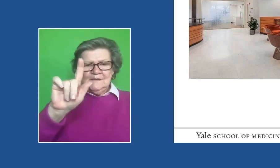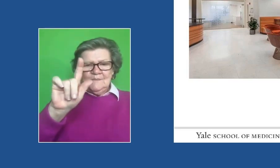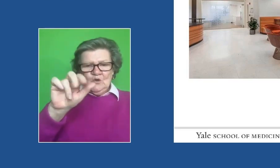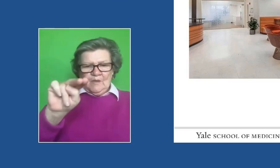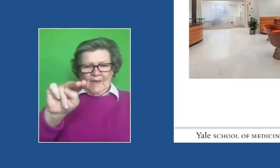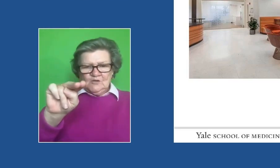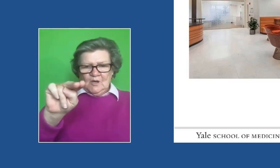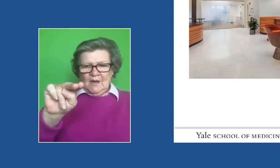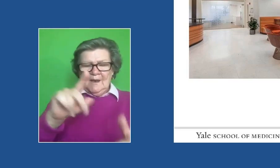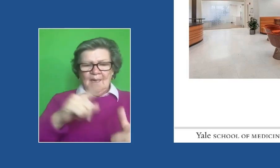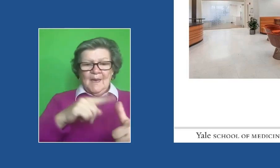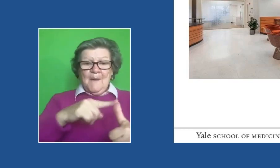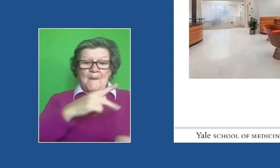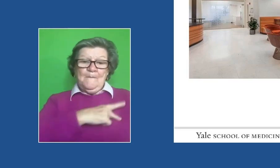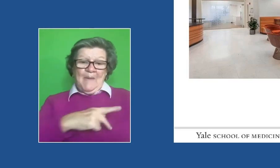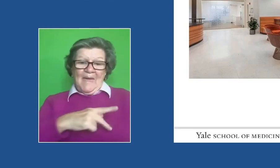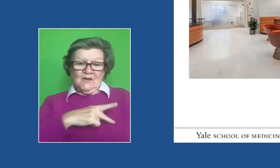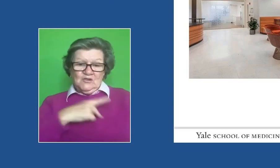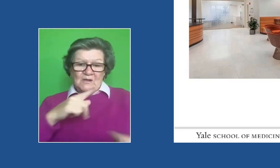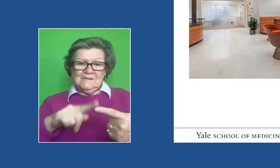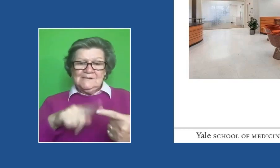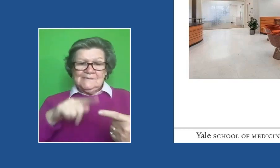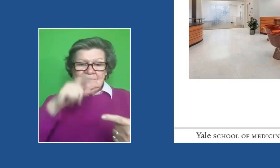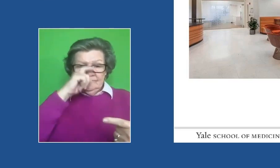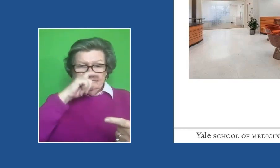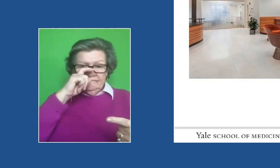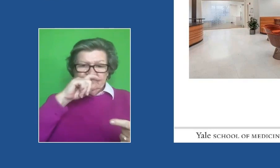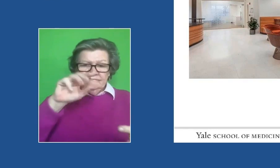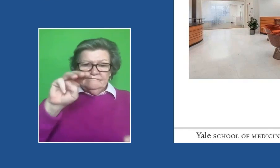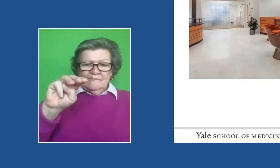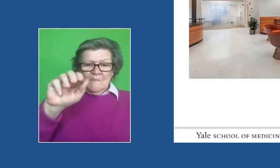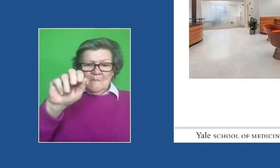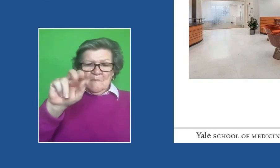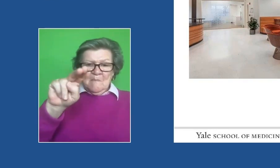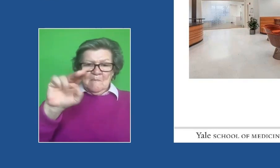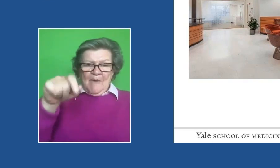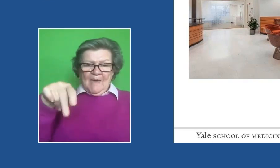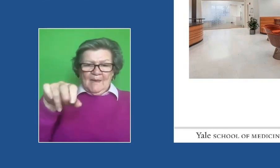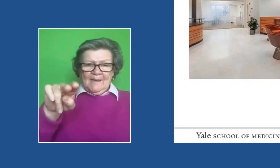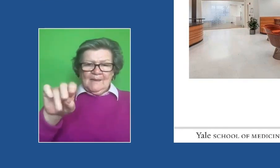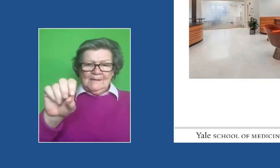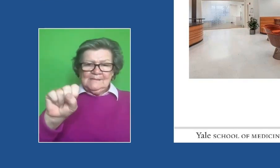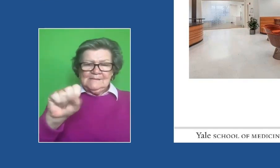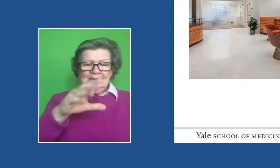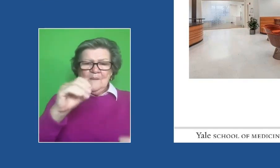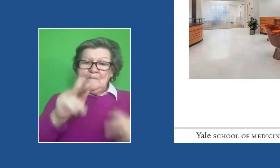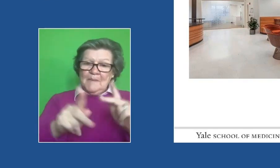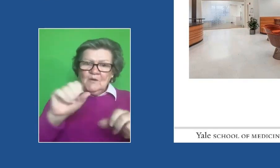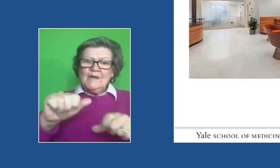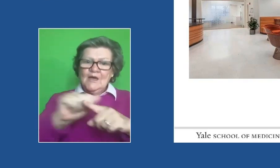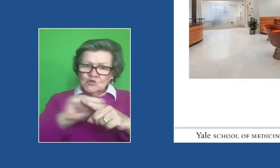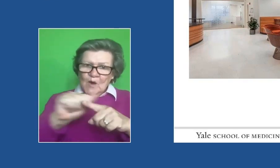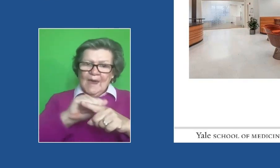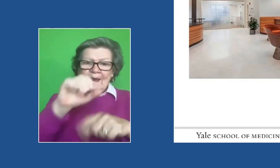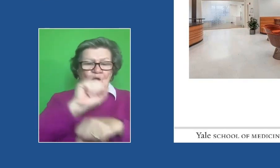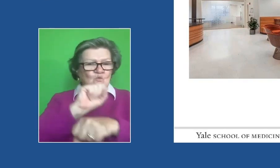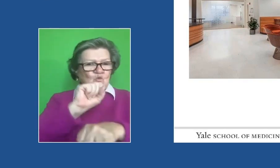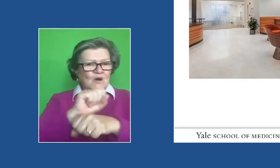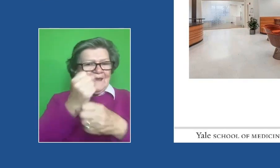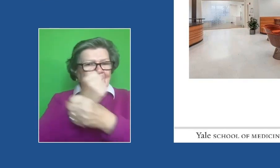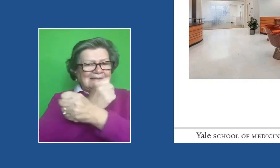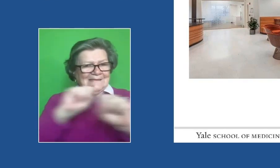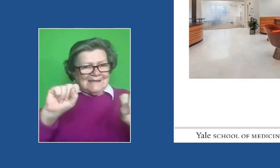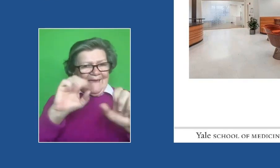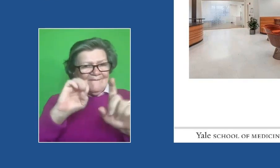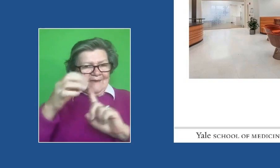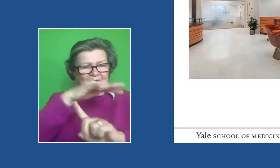patients, mannequins, and situations to create realistic scenarios where people can train and work in a safe environment. And we